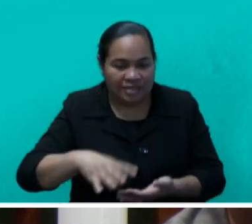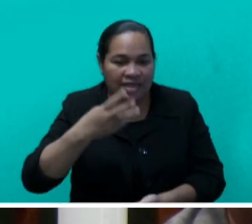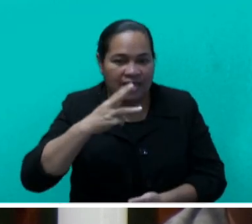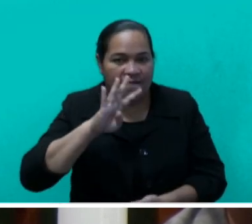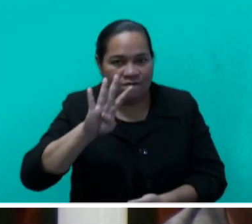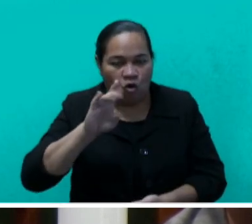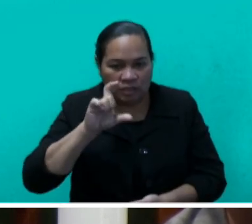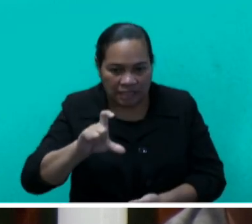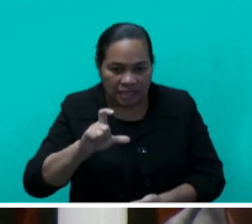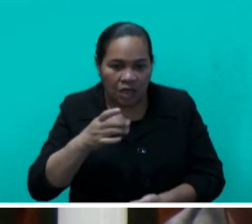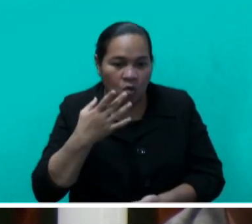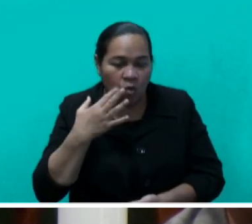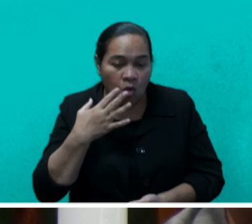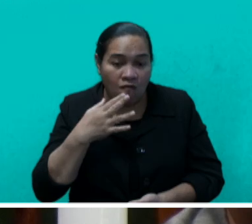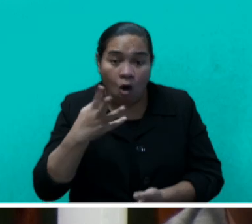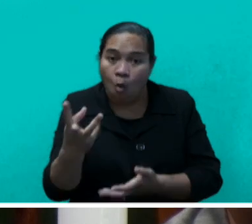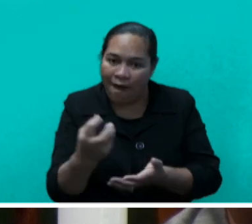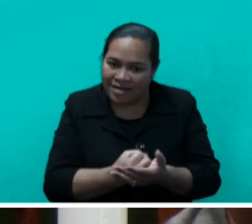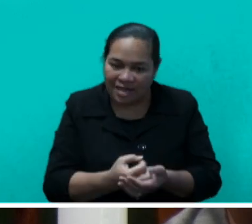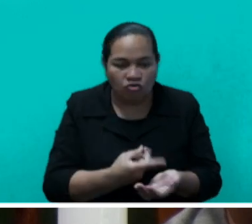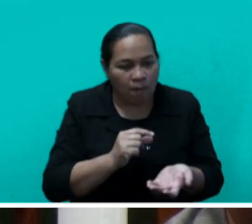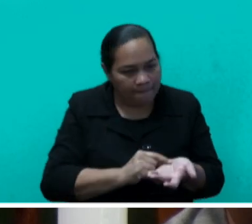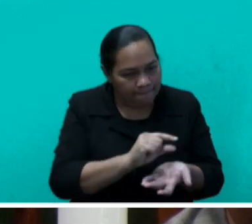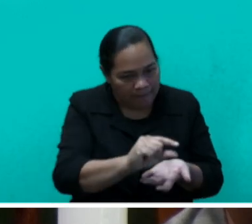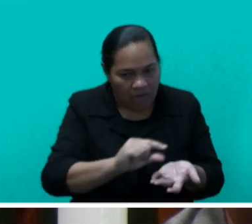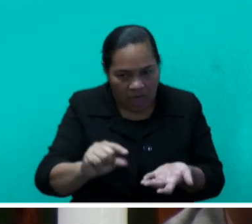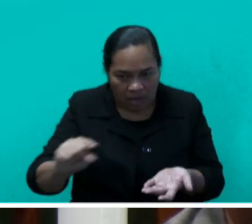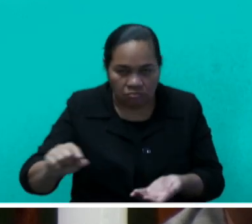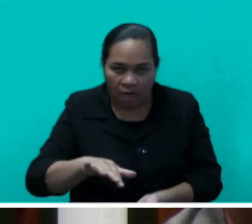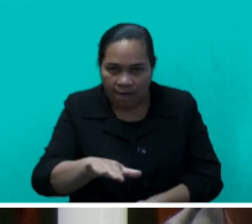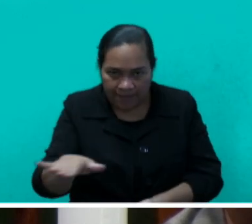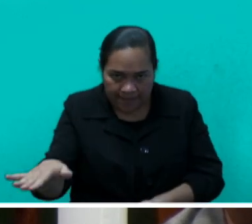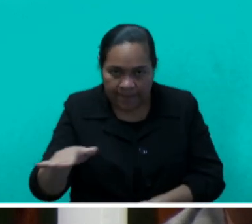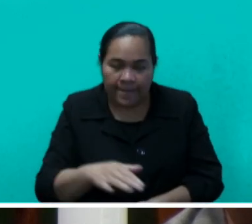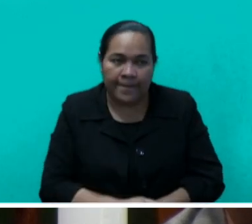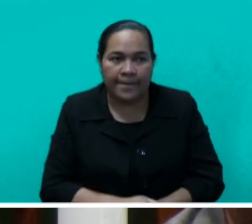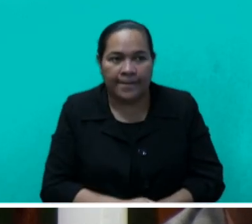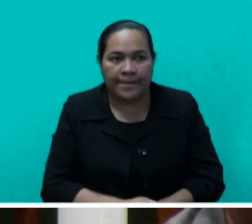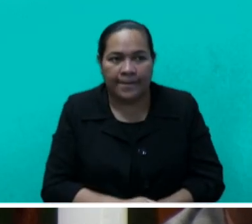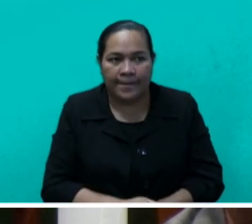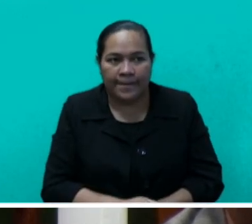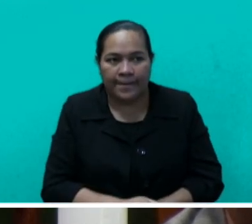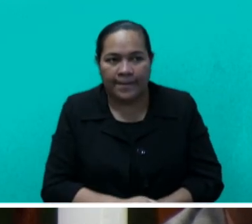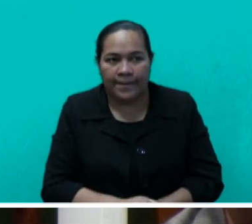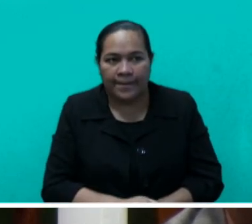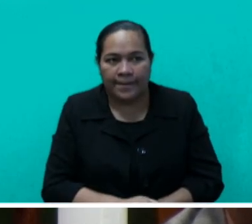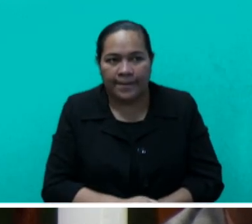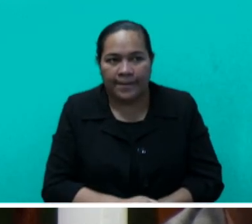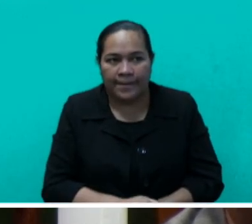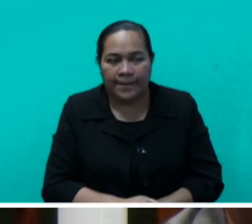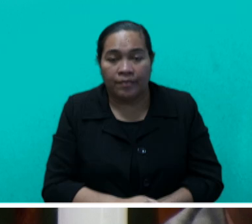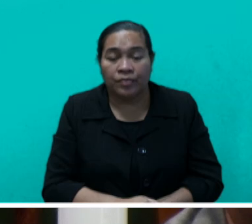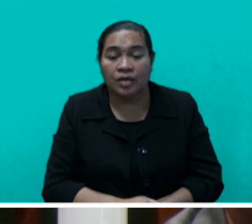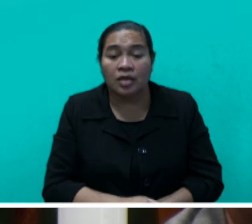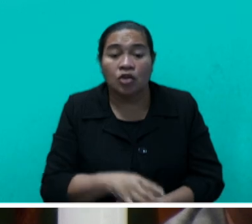$54,337.34 as arrears of wages for these migrant workers. Mr. Speaker, sir, to